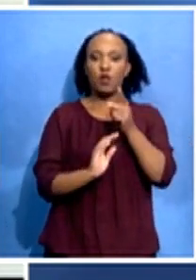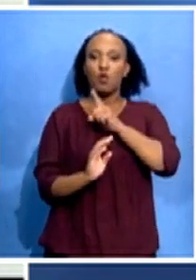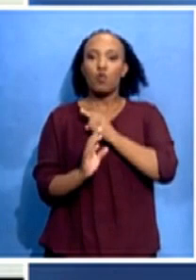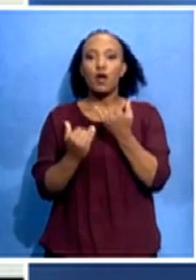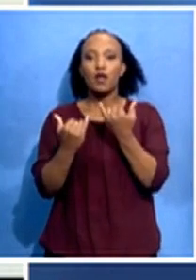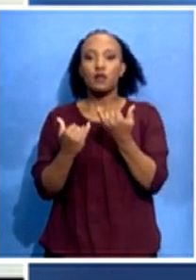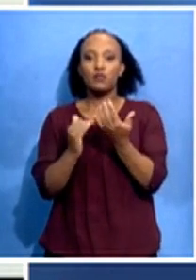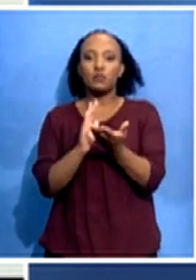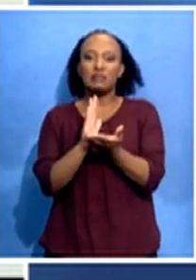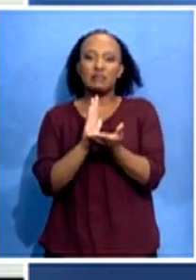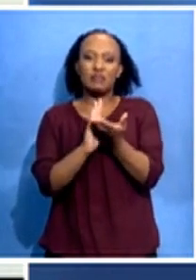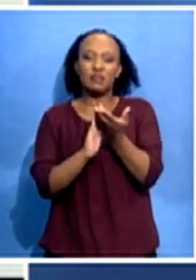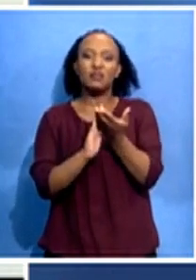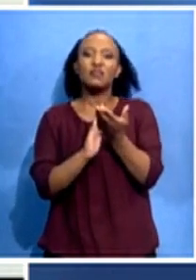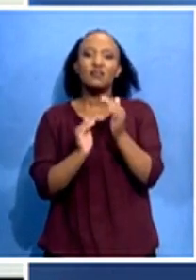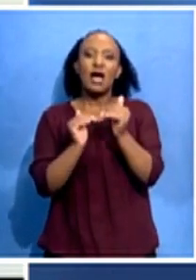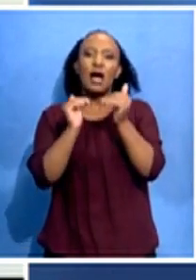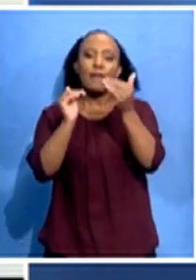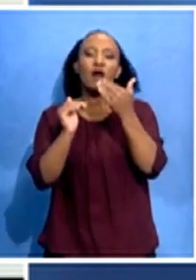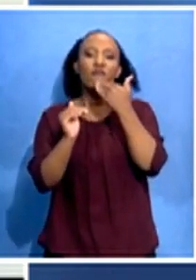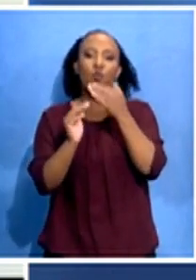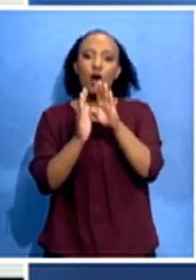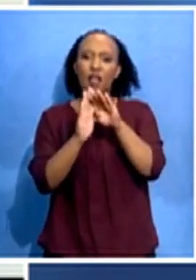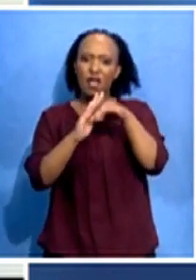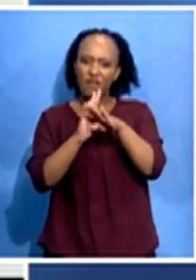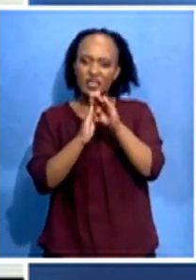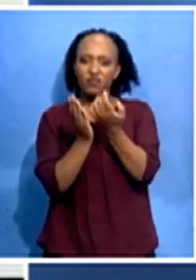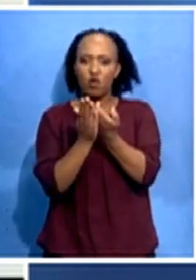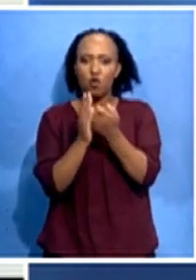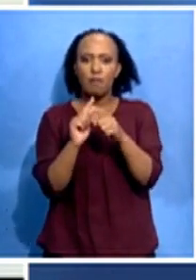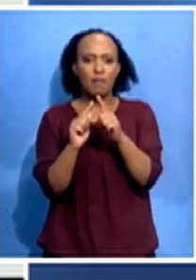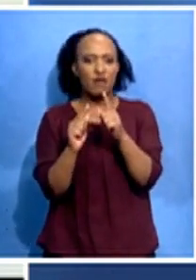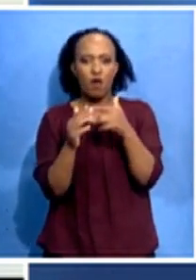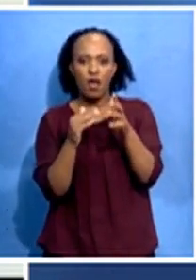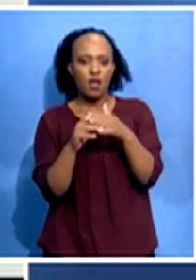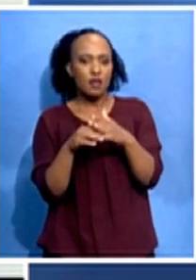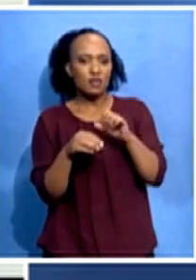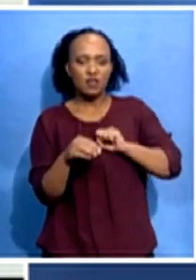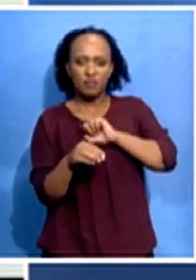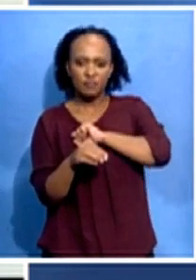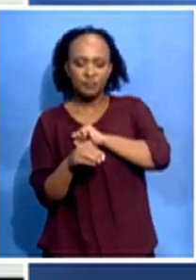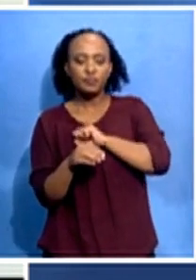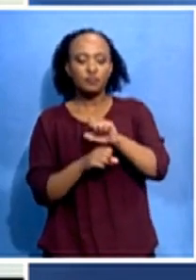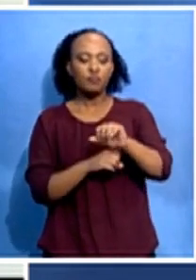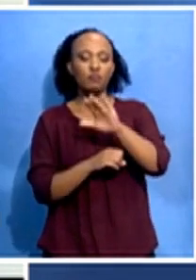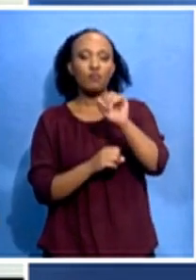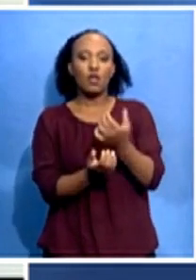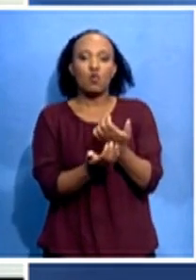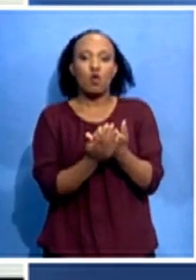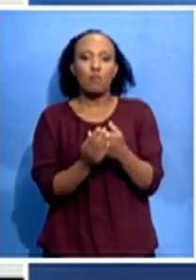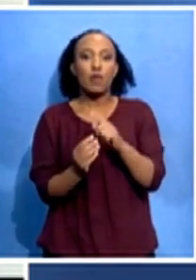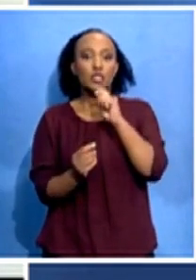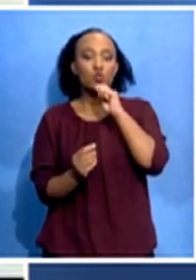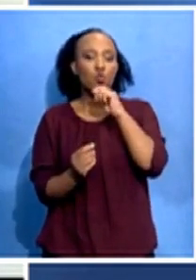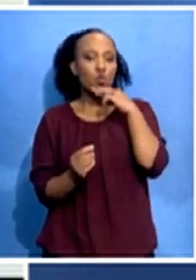difficult to get for any particular worker in the South African economy. And I think we've got to get that reality. For many years, and the bloating of